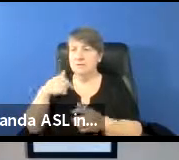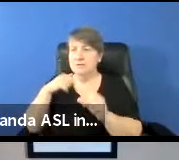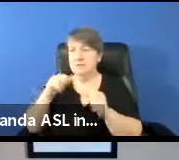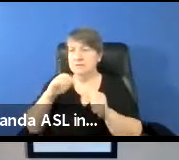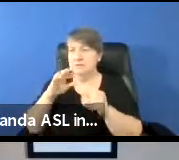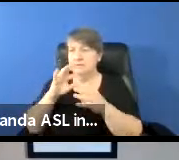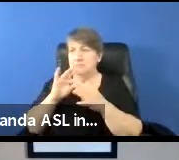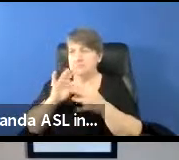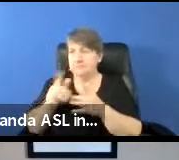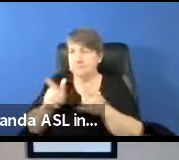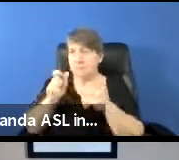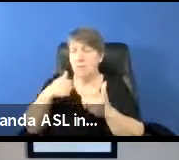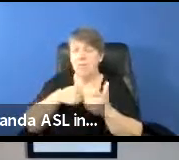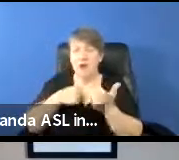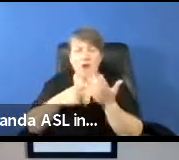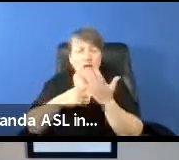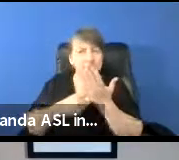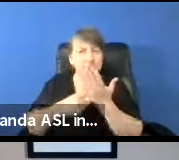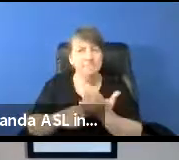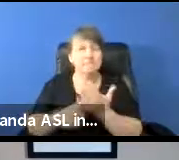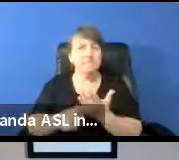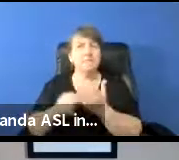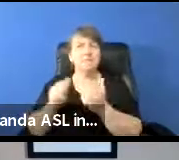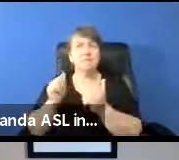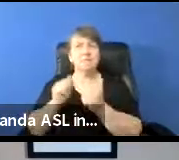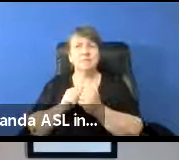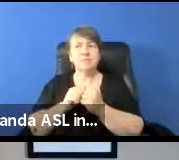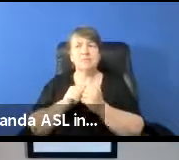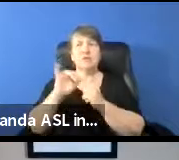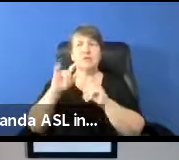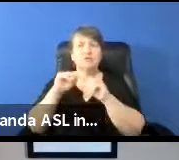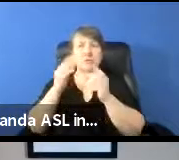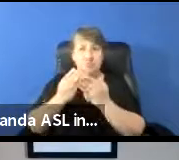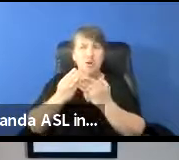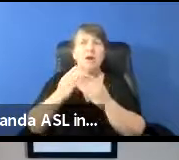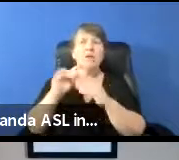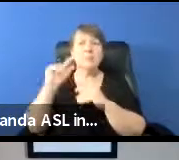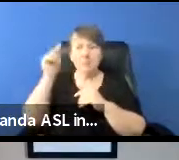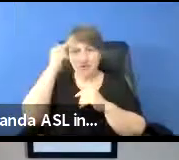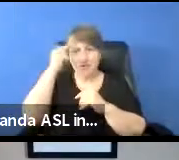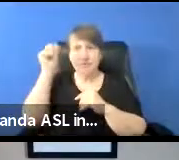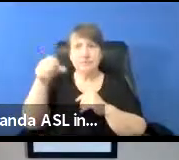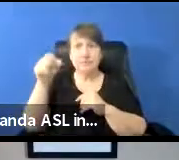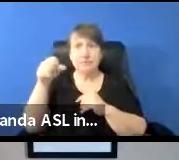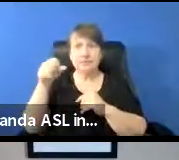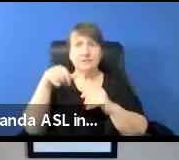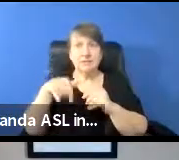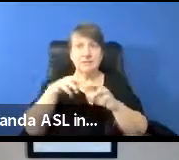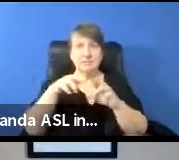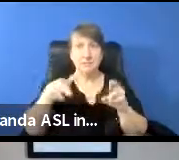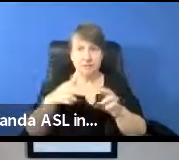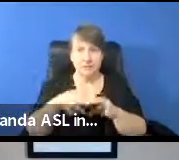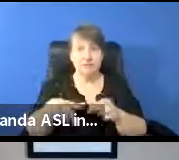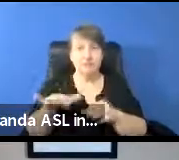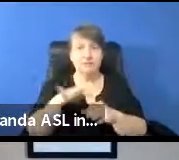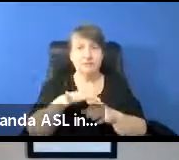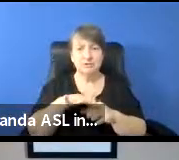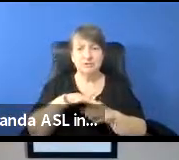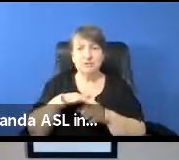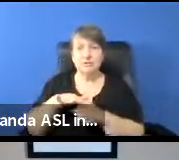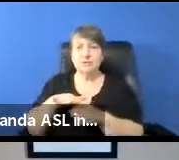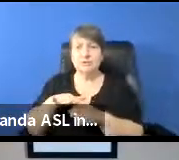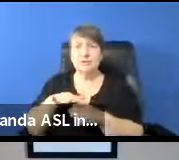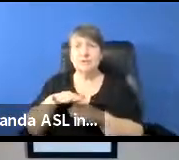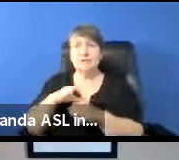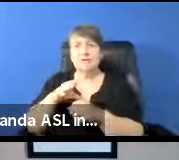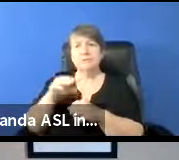been having conversation with the tribal governments in the region, and